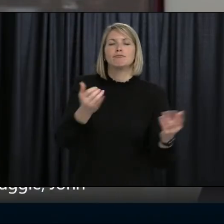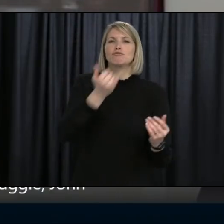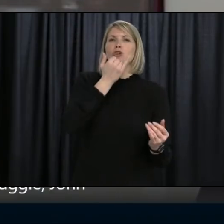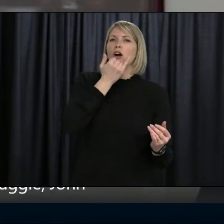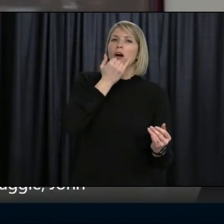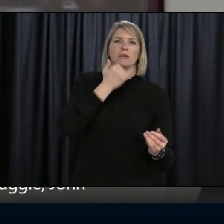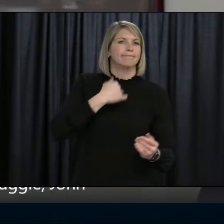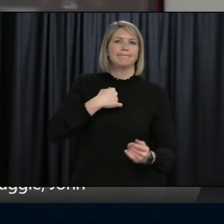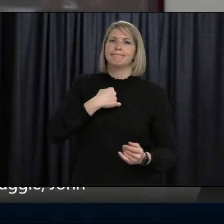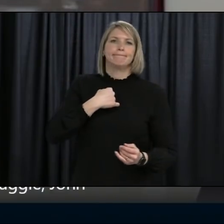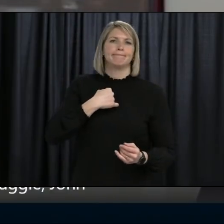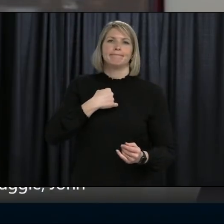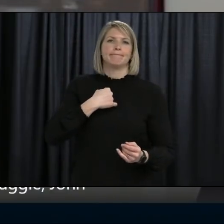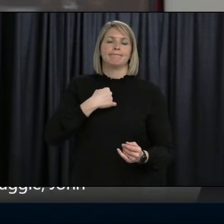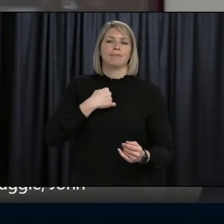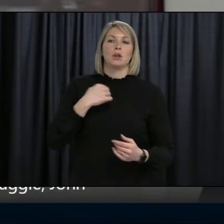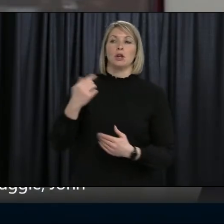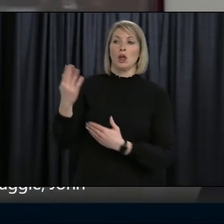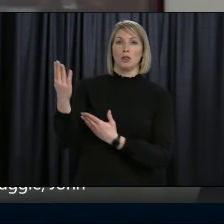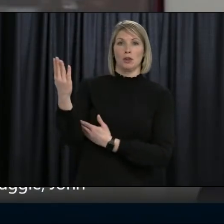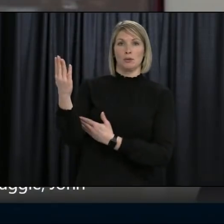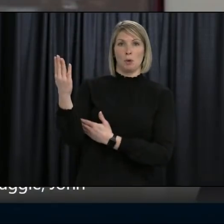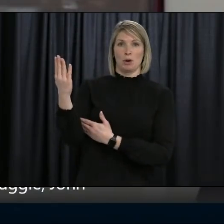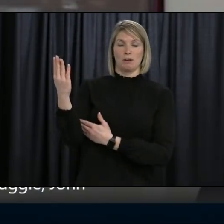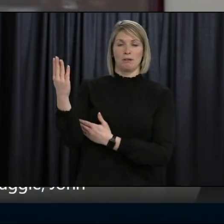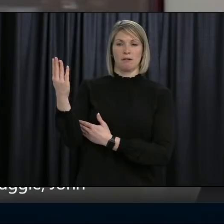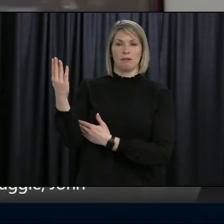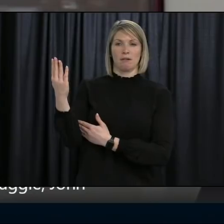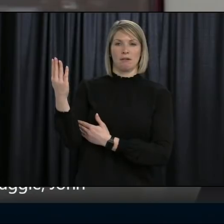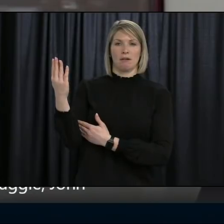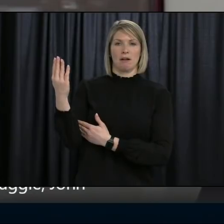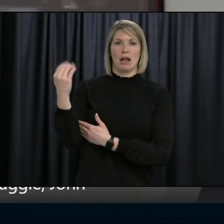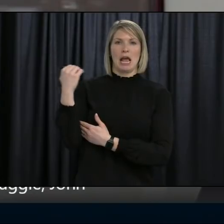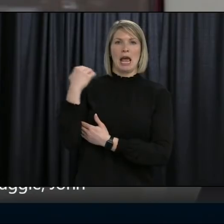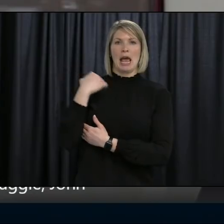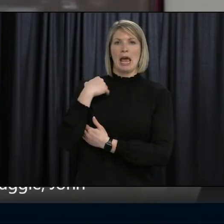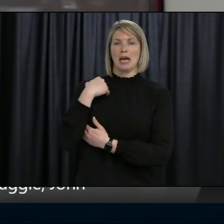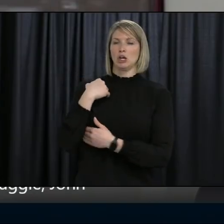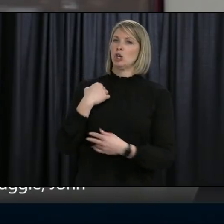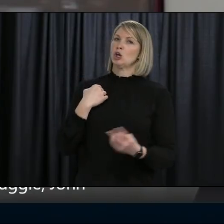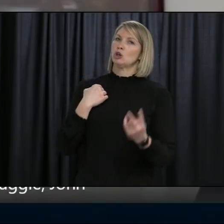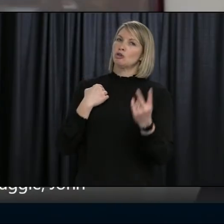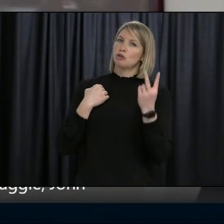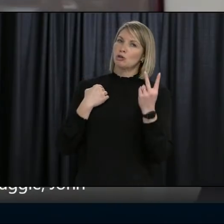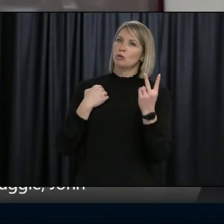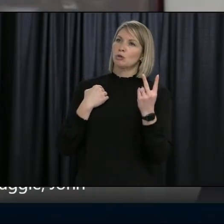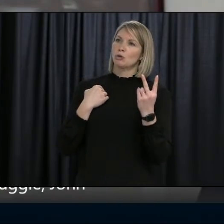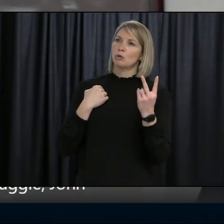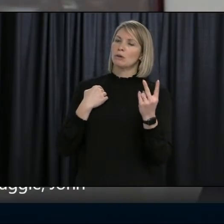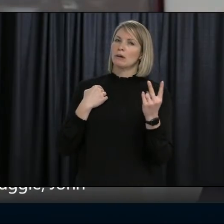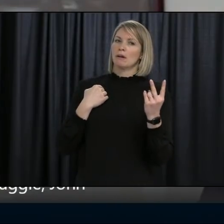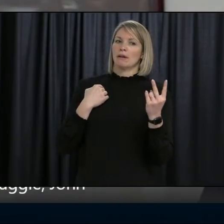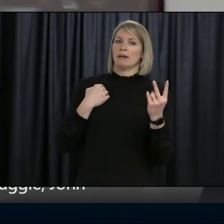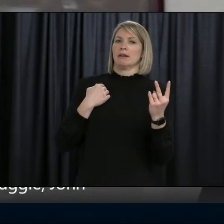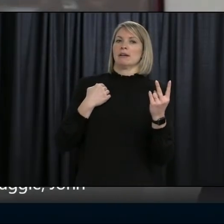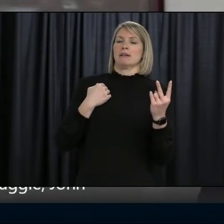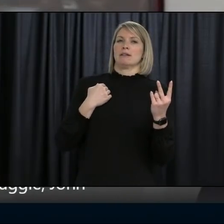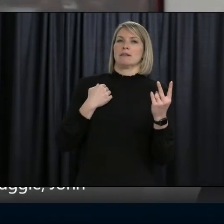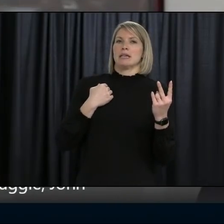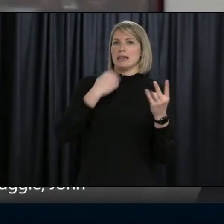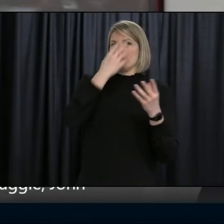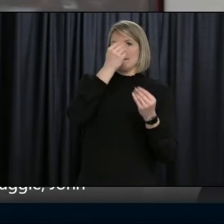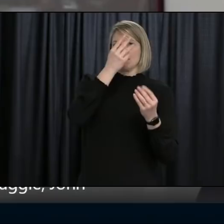The issue this morning was that we had two reporting lines of positive tests. We had one coming in through